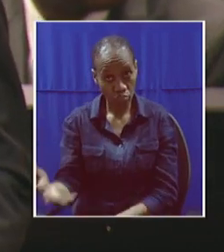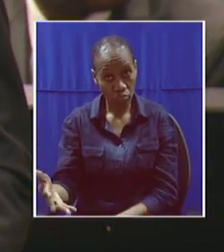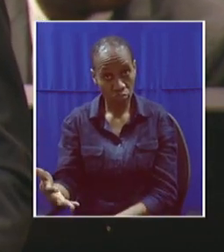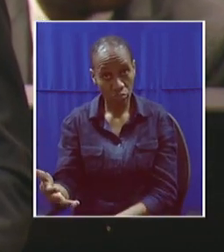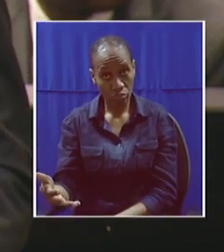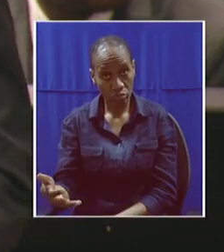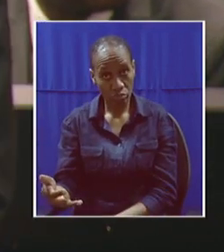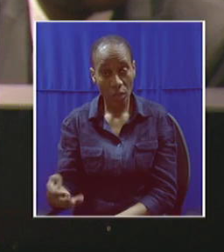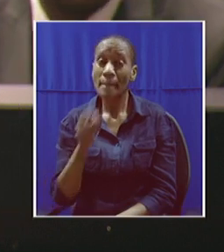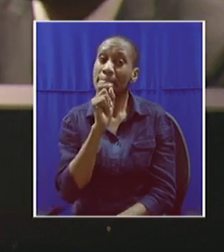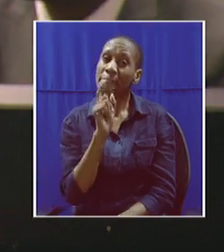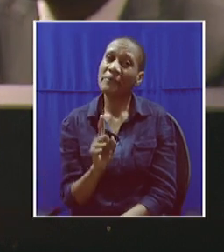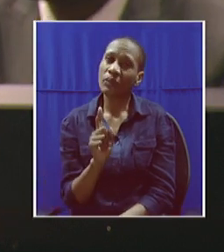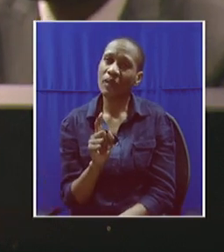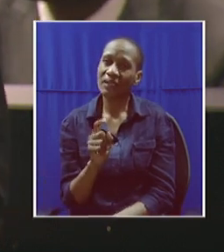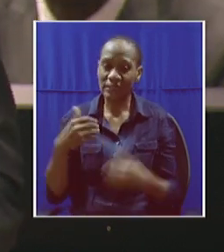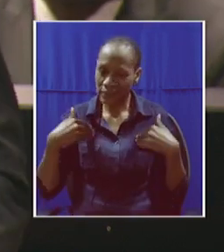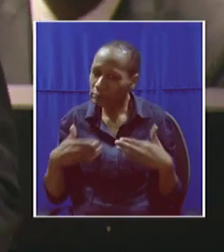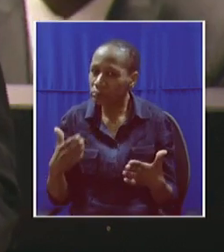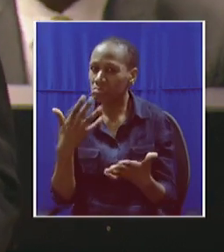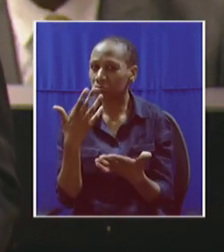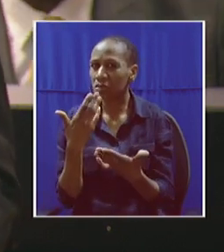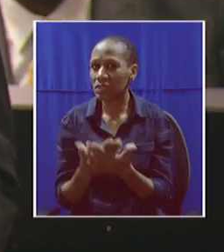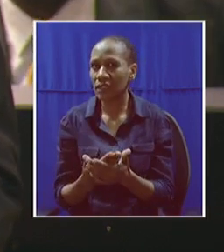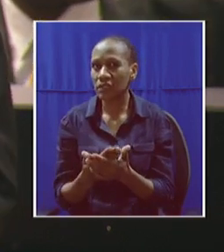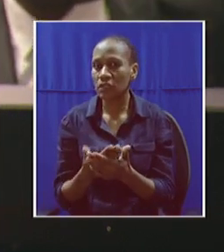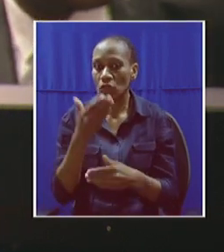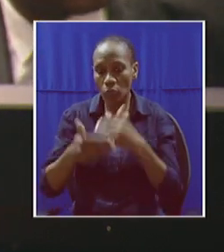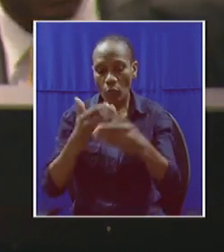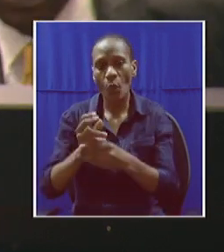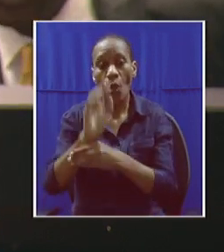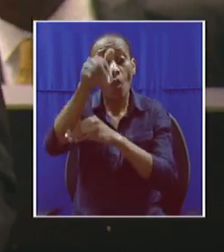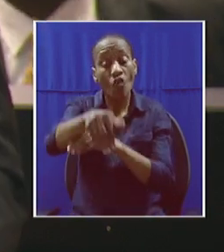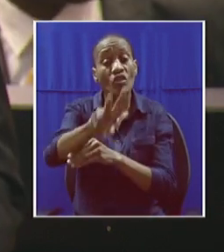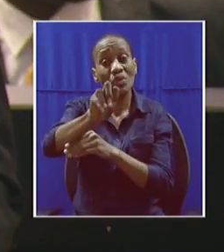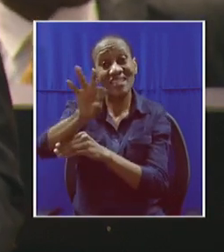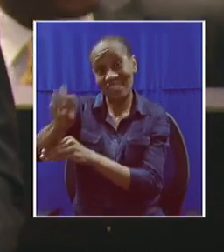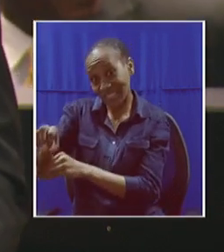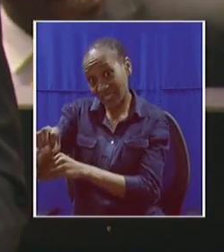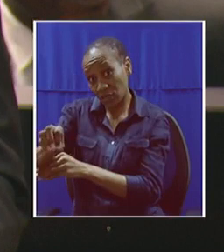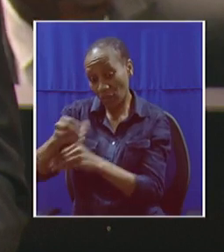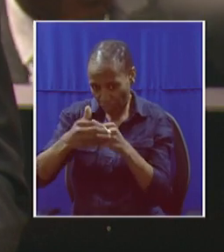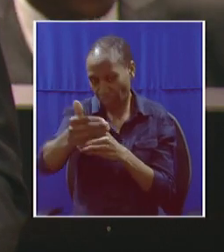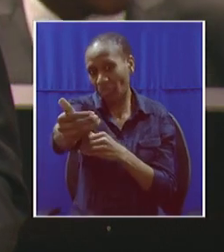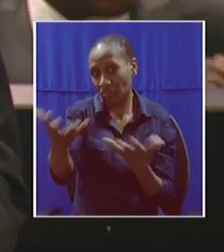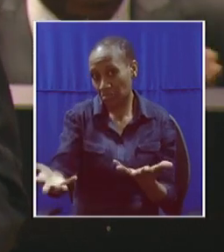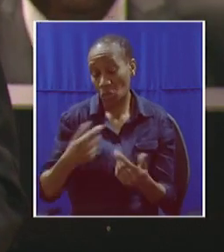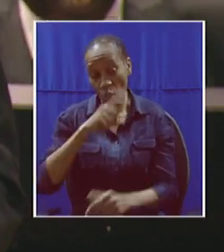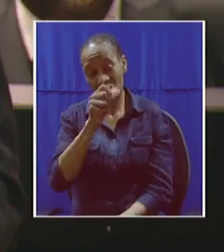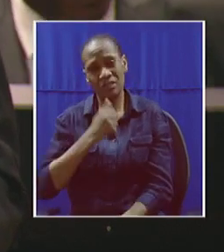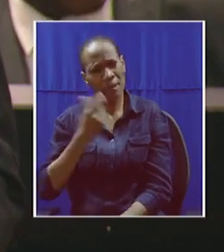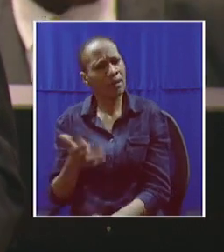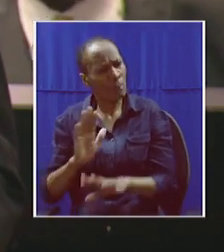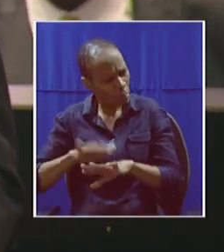they taper off and begin to fall in post 2030 and beyond my question is therefore more focus should around should be